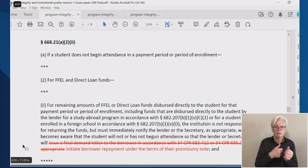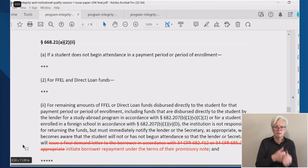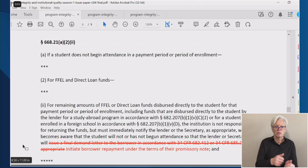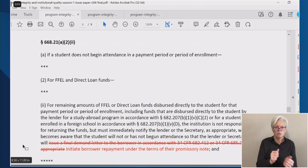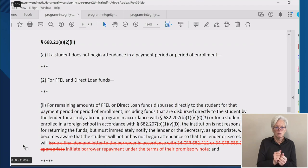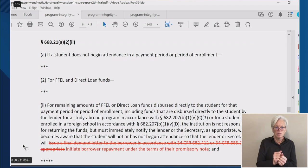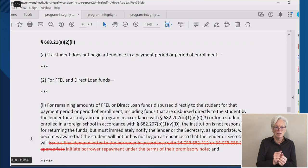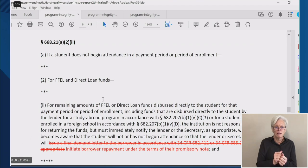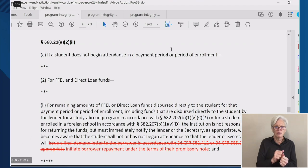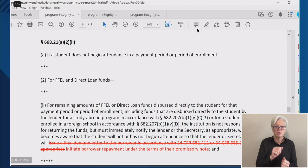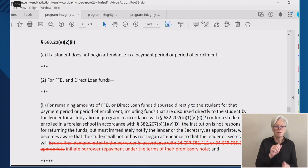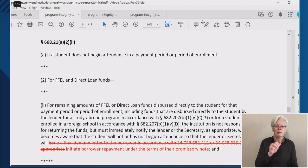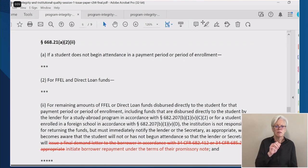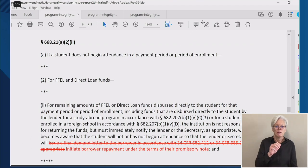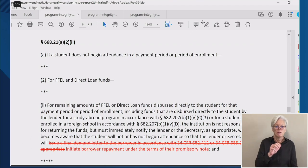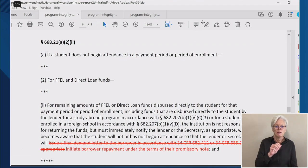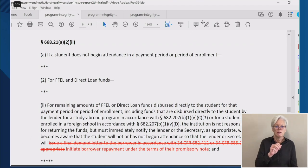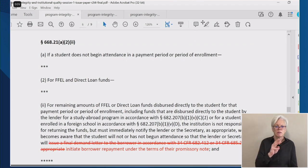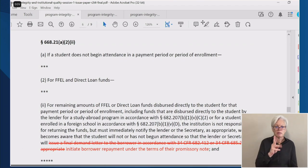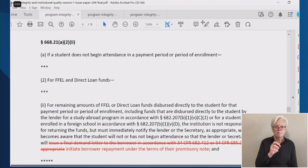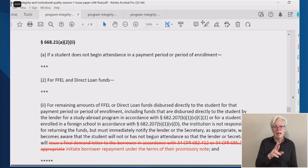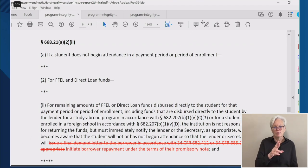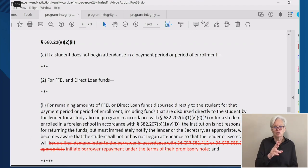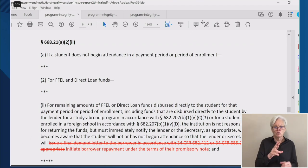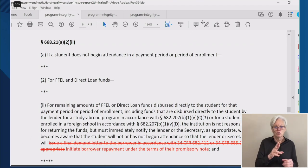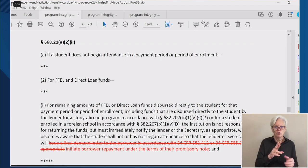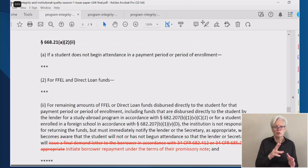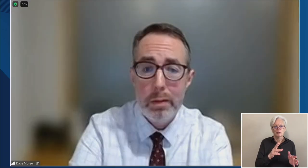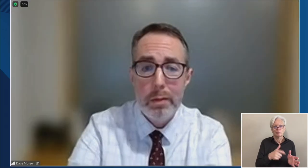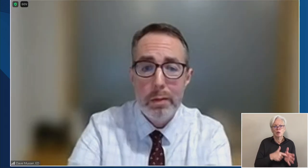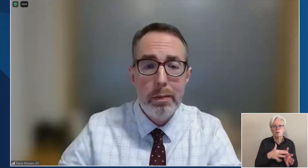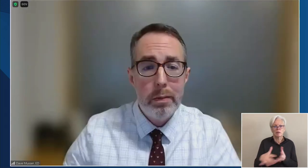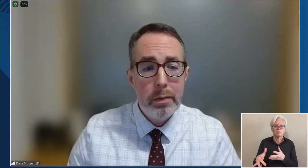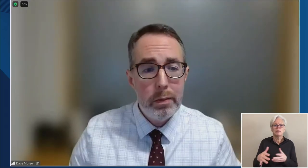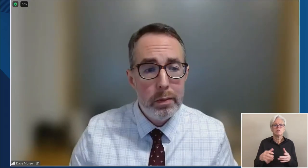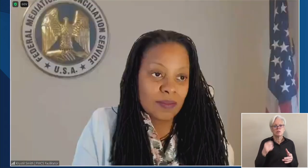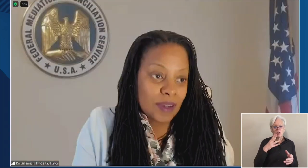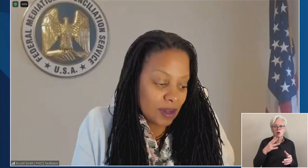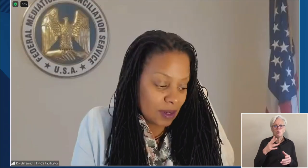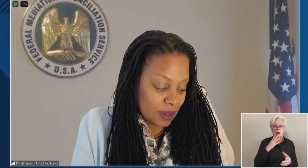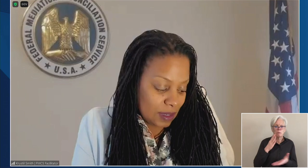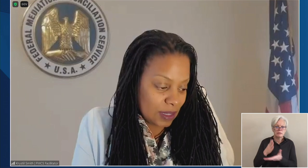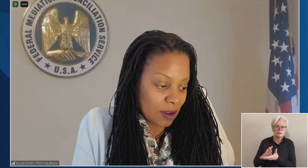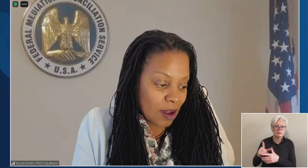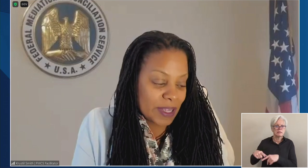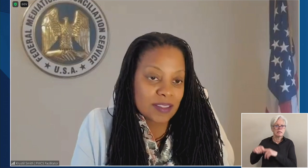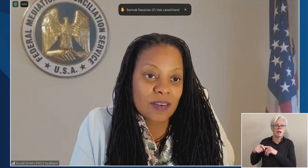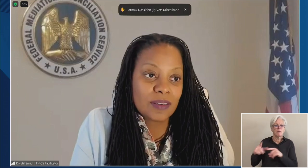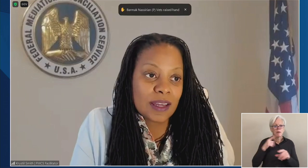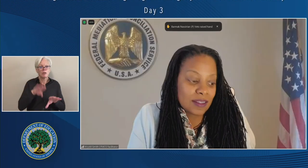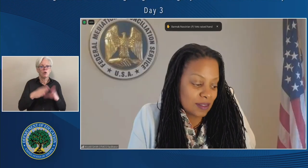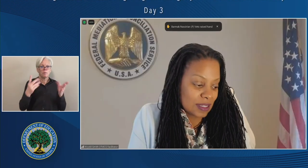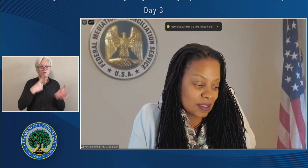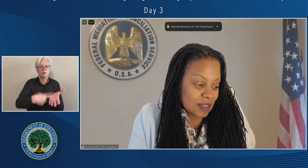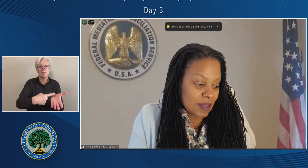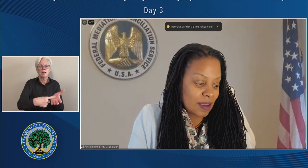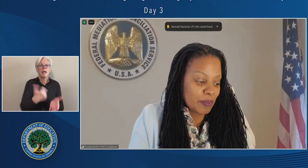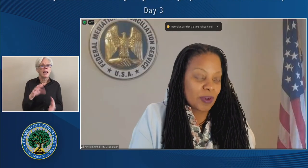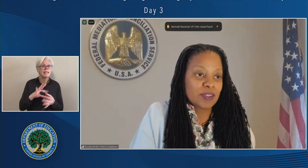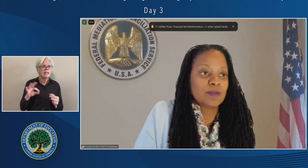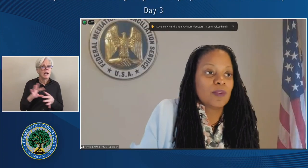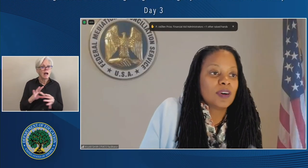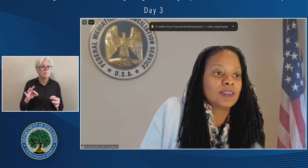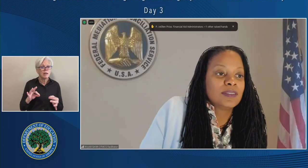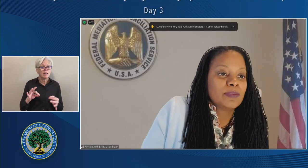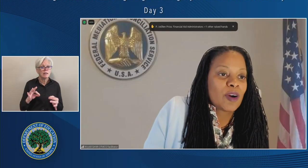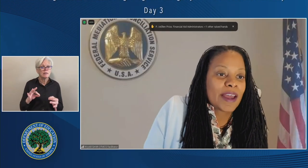And then I will pause here, uh, and open up the floor for discussion. Okay. Any comments on that? Six, six, eight